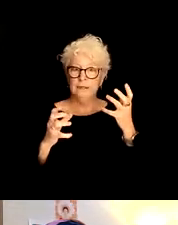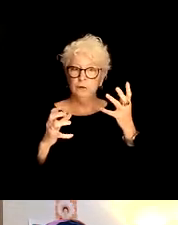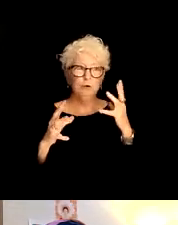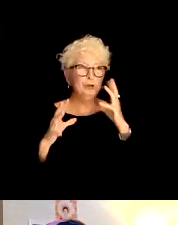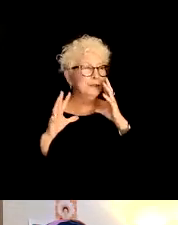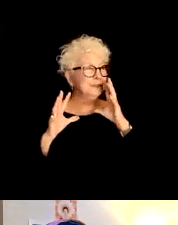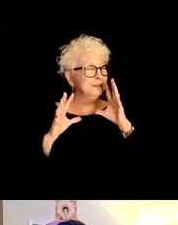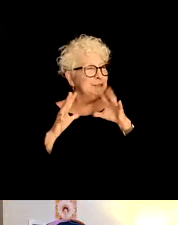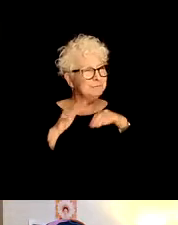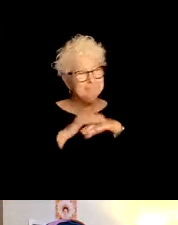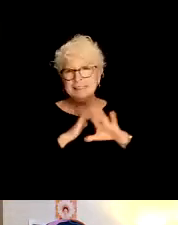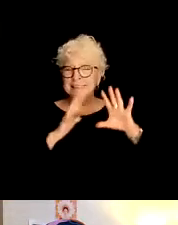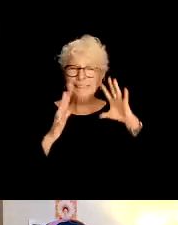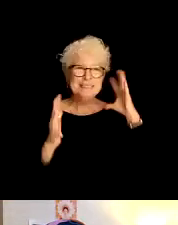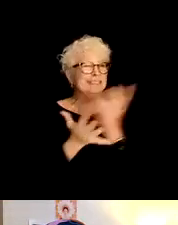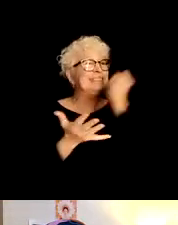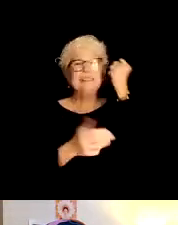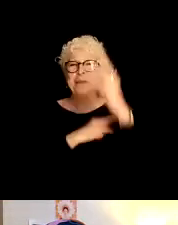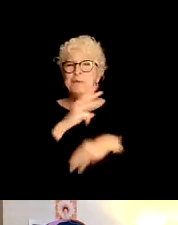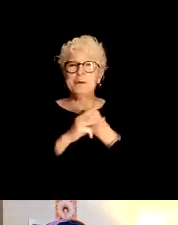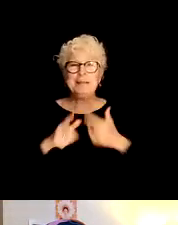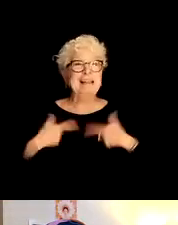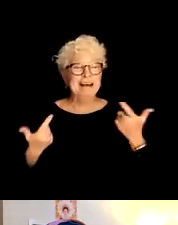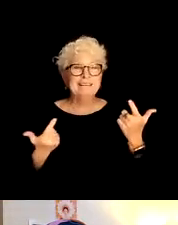I just thought I would have more time.